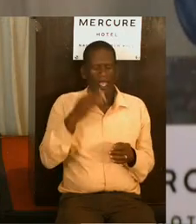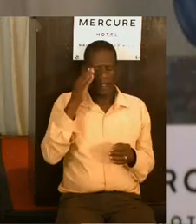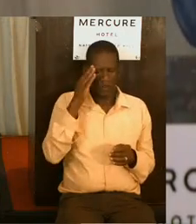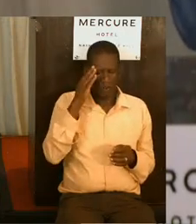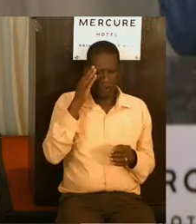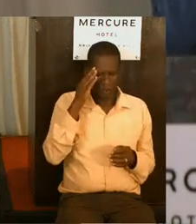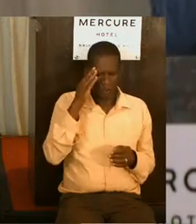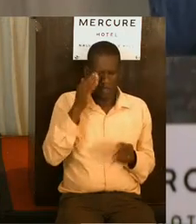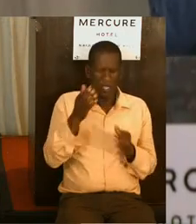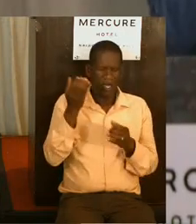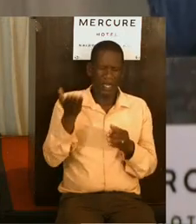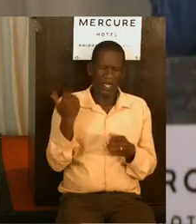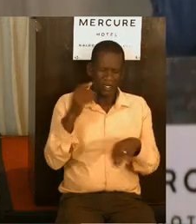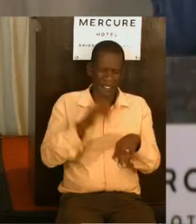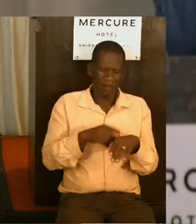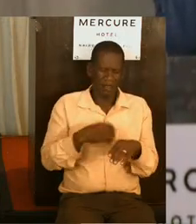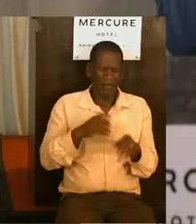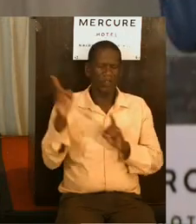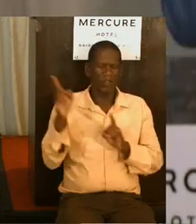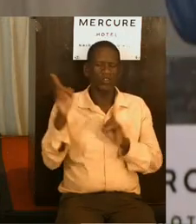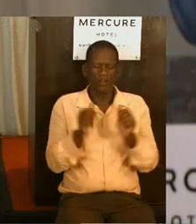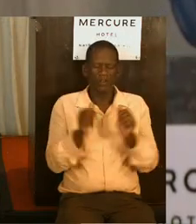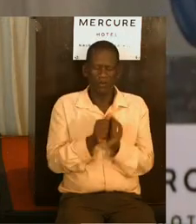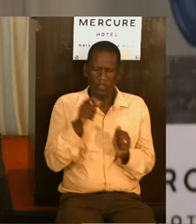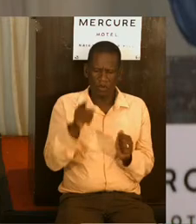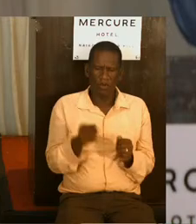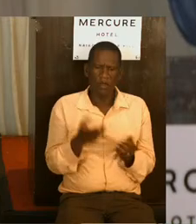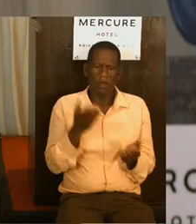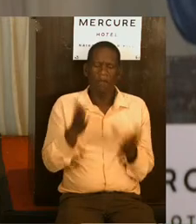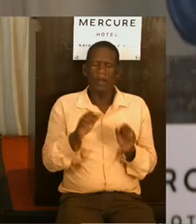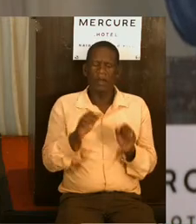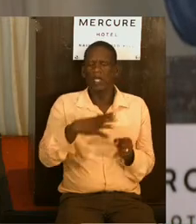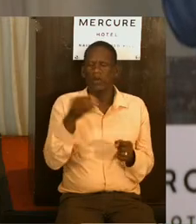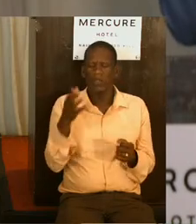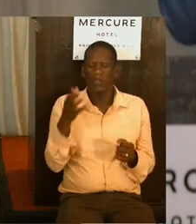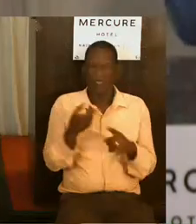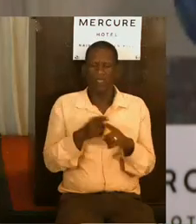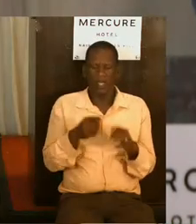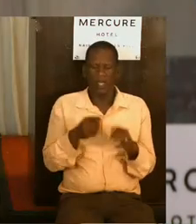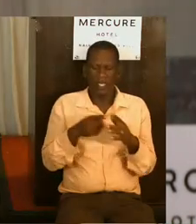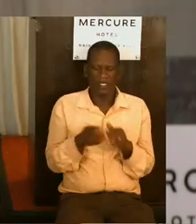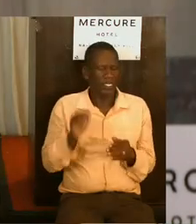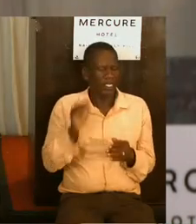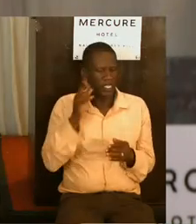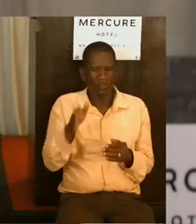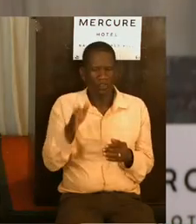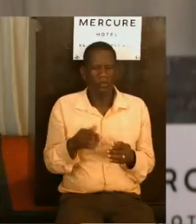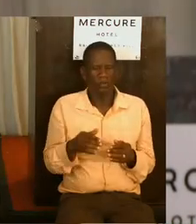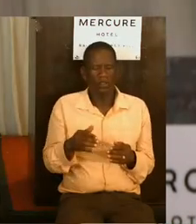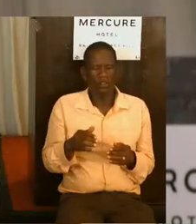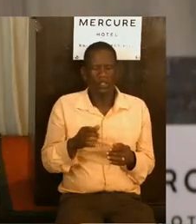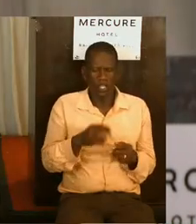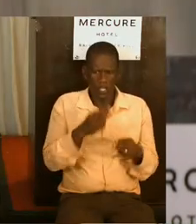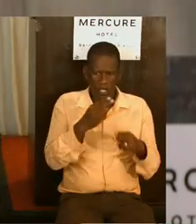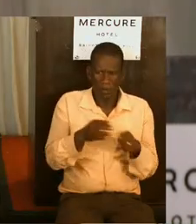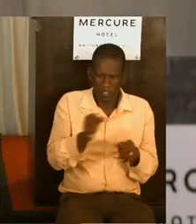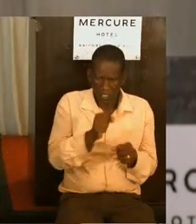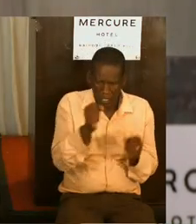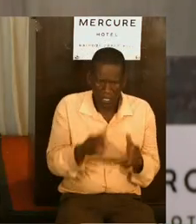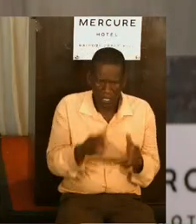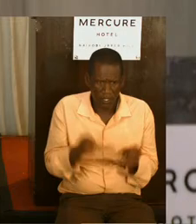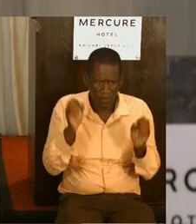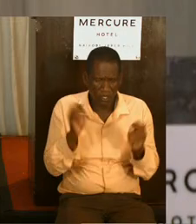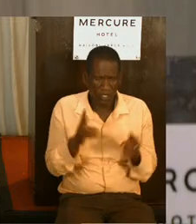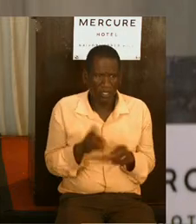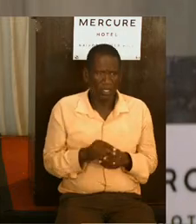the last time if I was to travel with you probably I'll go there and then I'll start hearing you're being called the Elder am